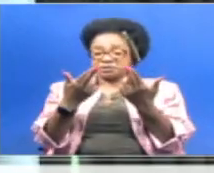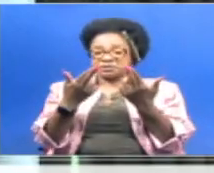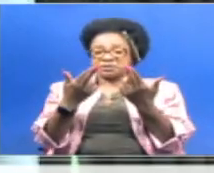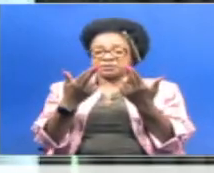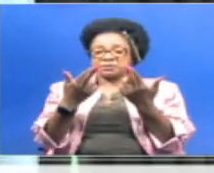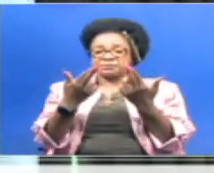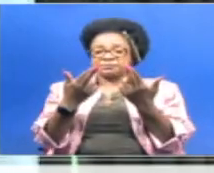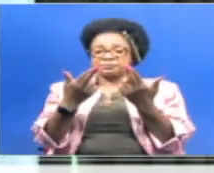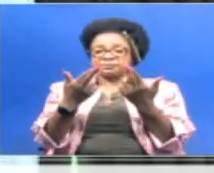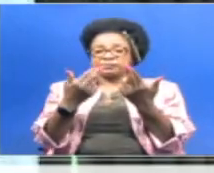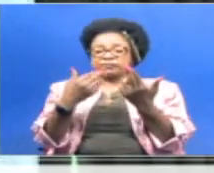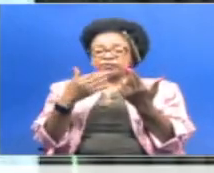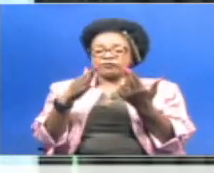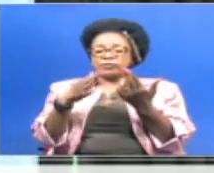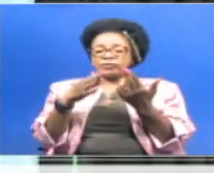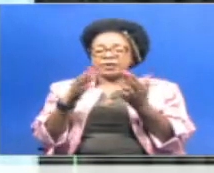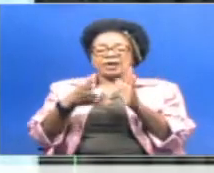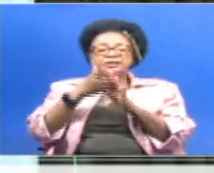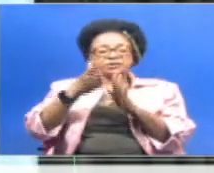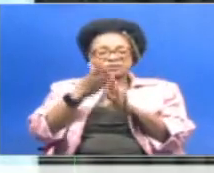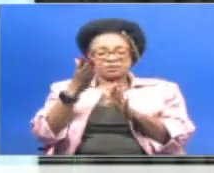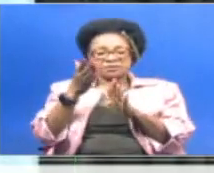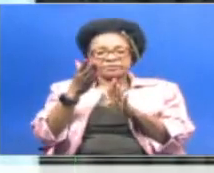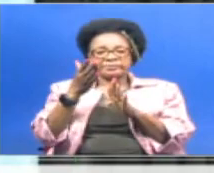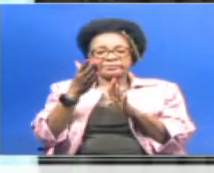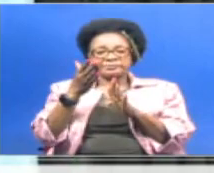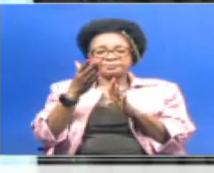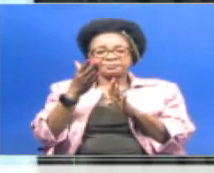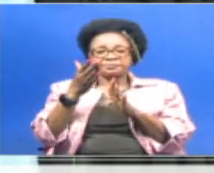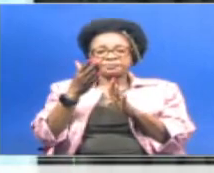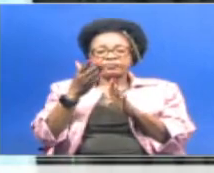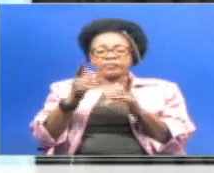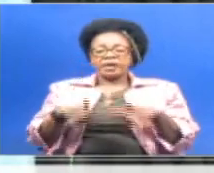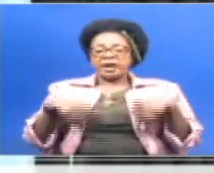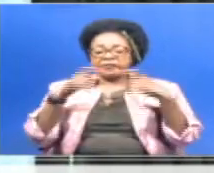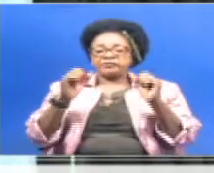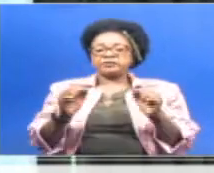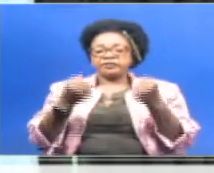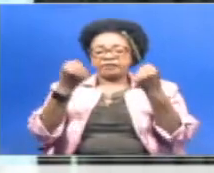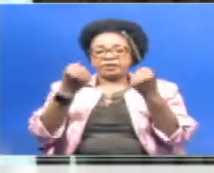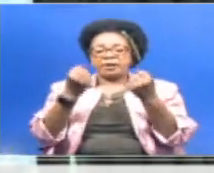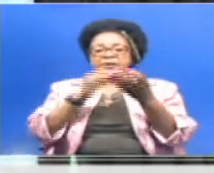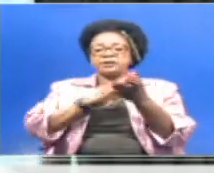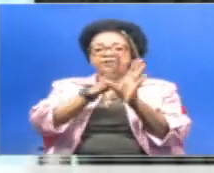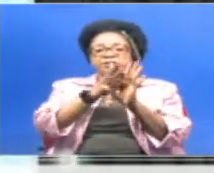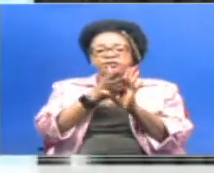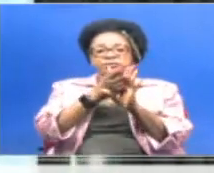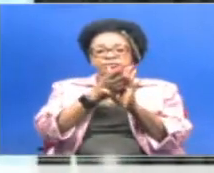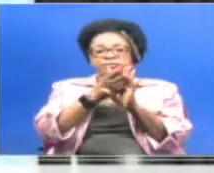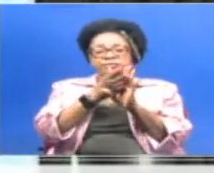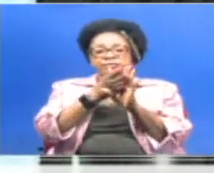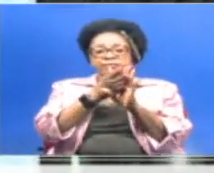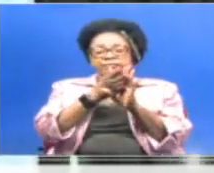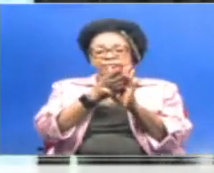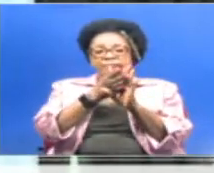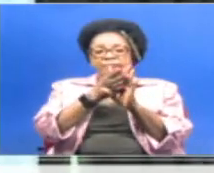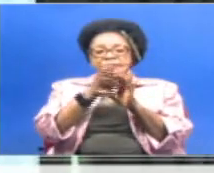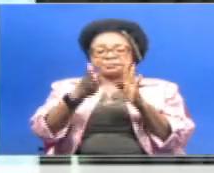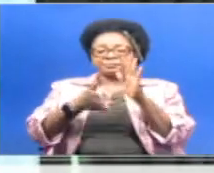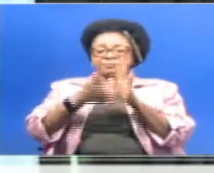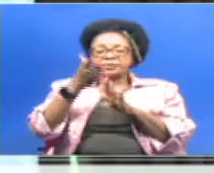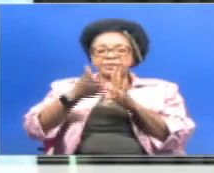of prime urgency, life-saving interventions and immediate